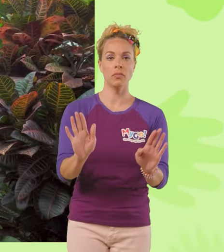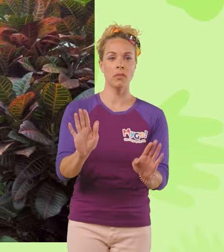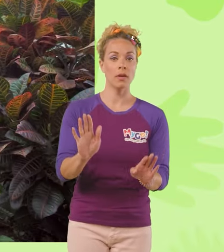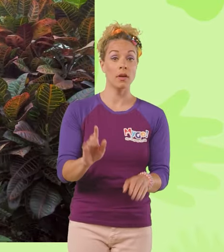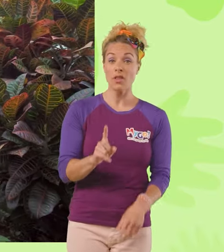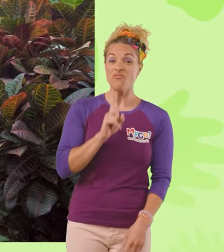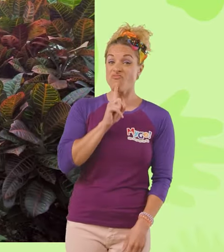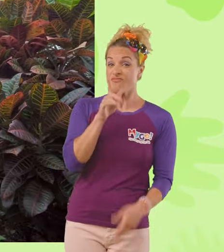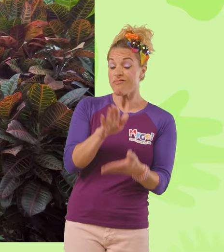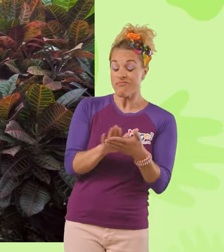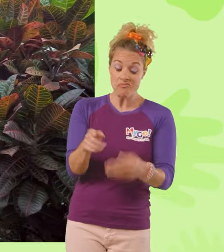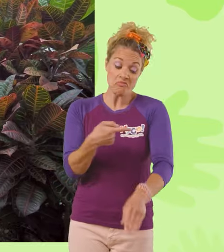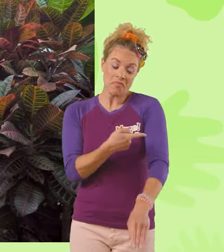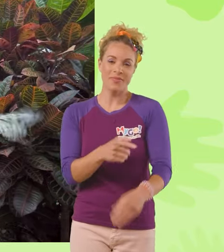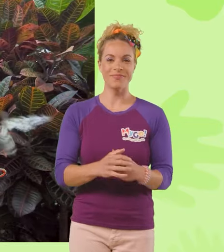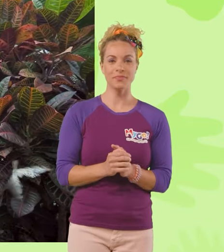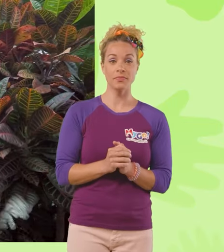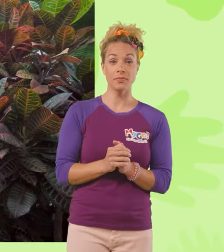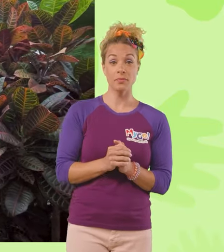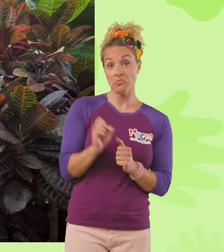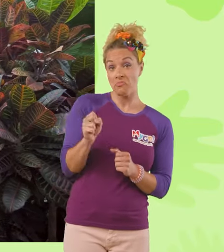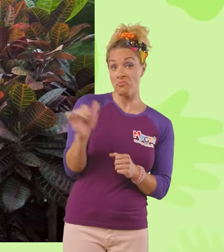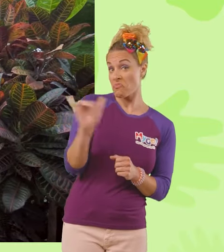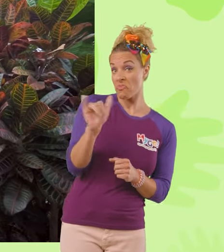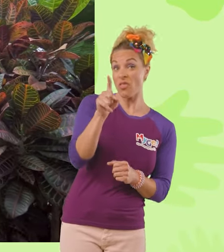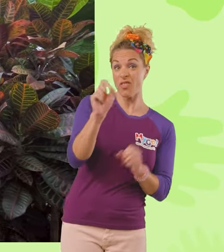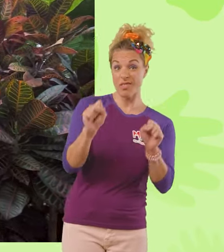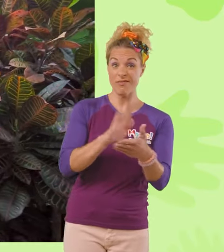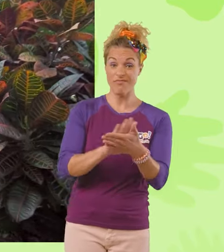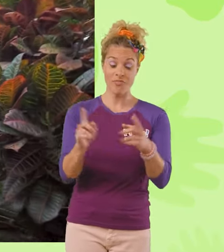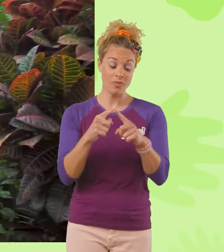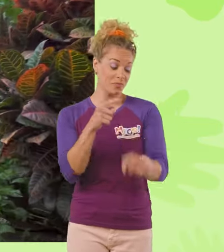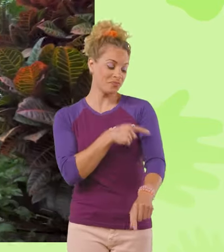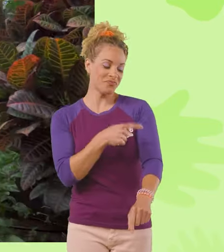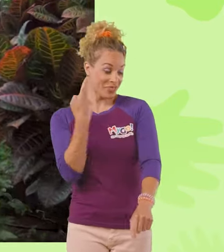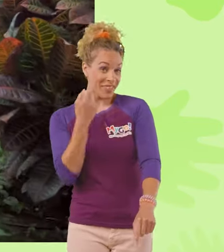And they're actually just being really nice. So you can be nice back to them. See?